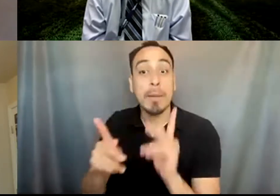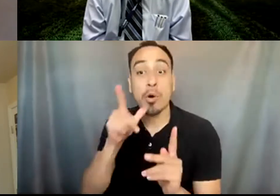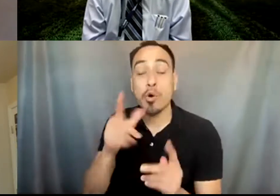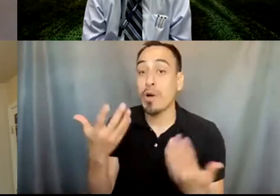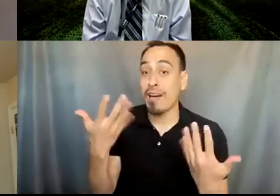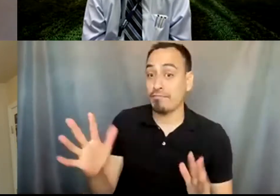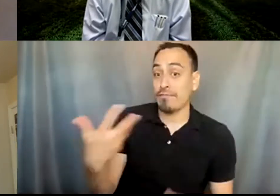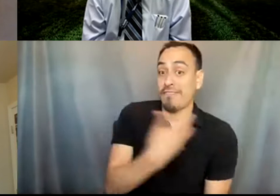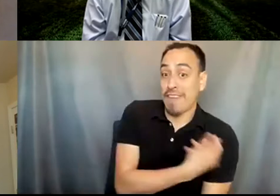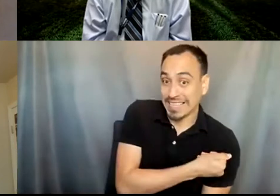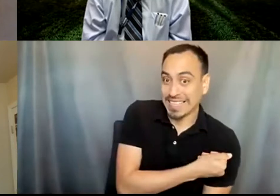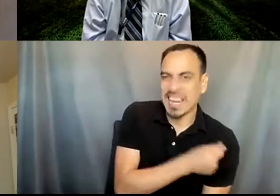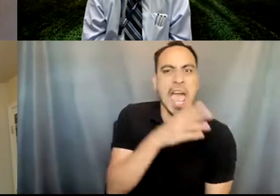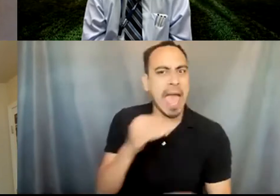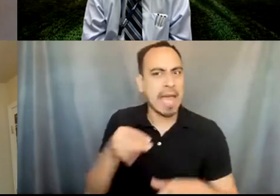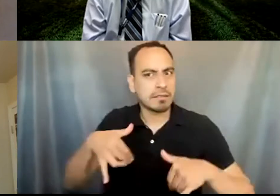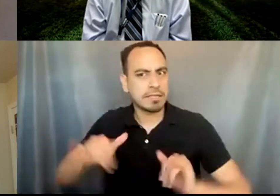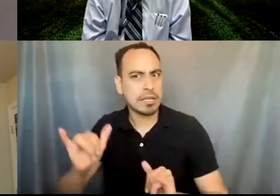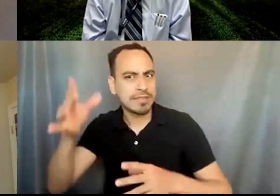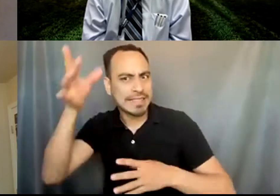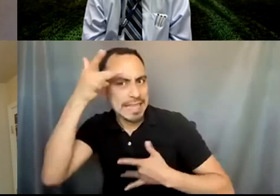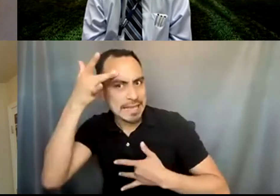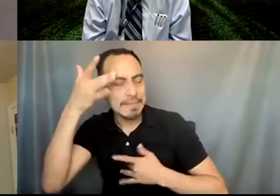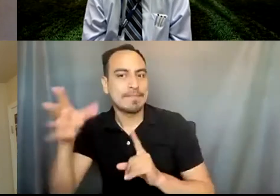did seem to have more